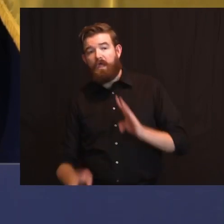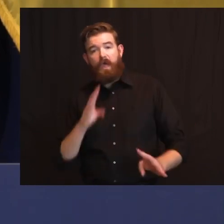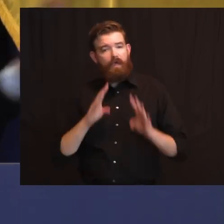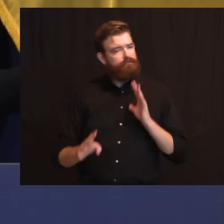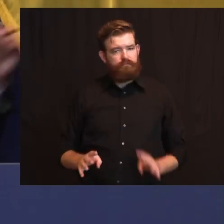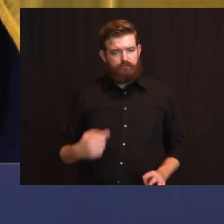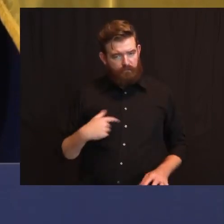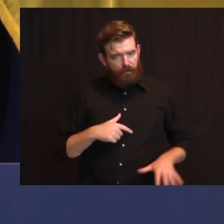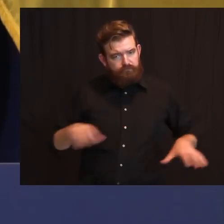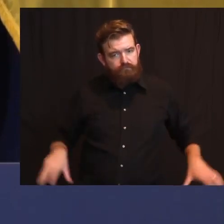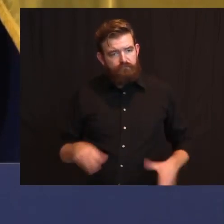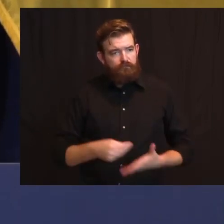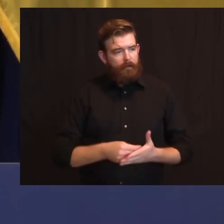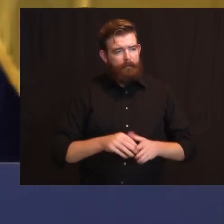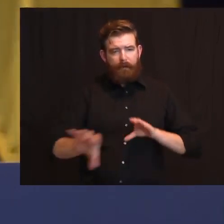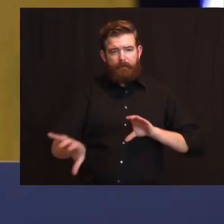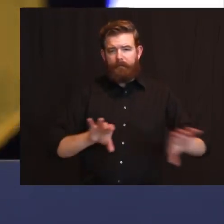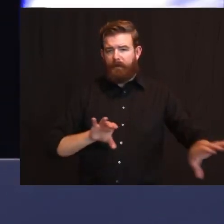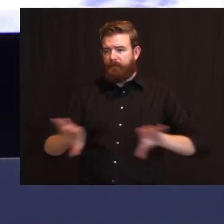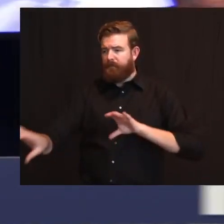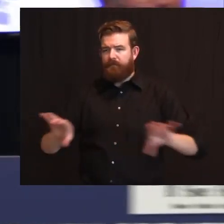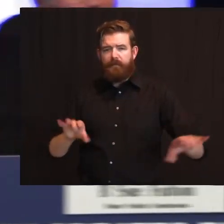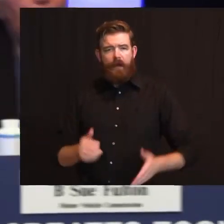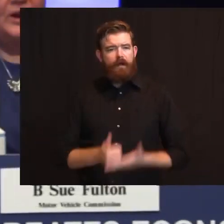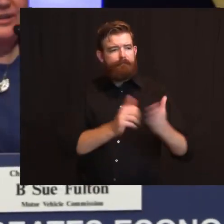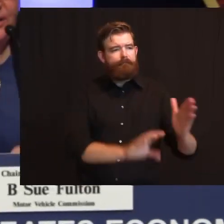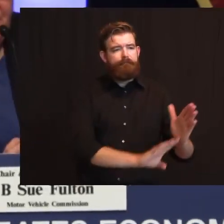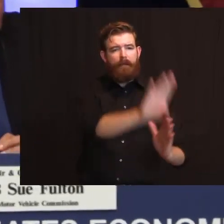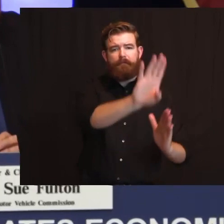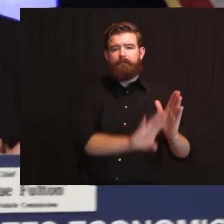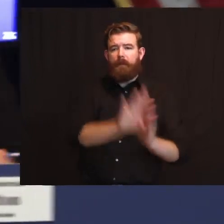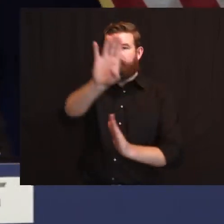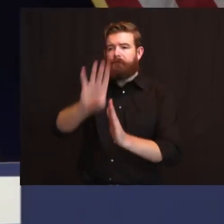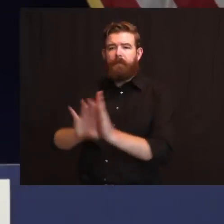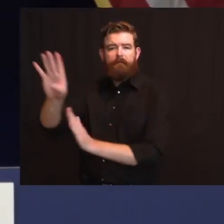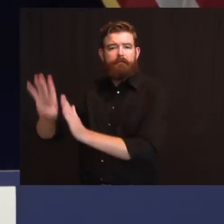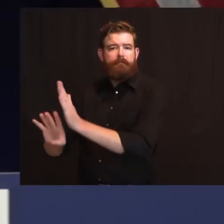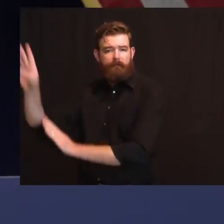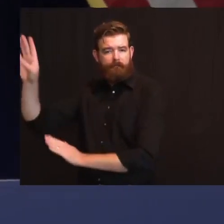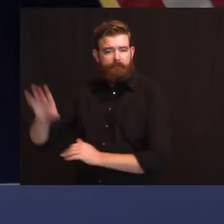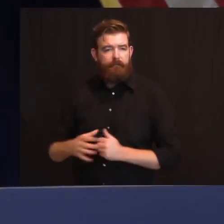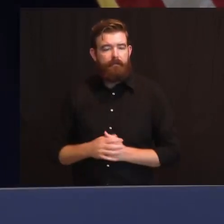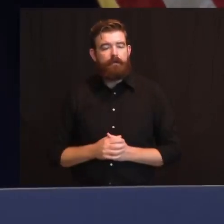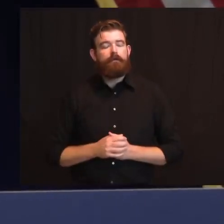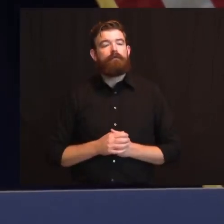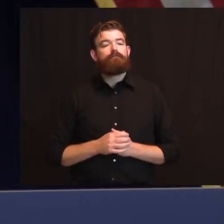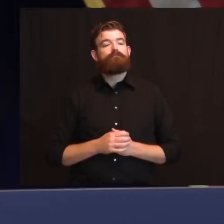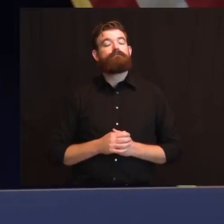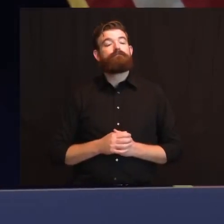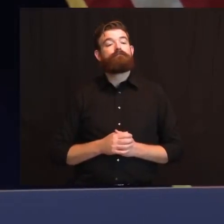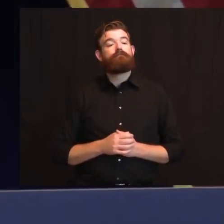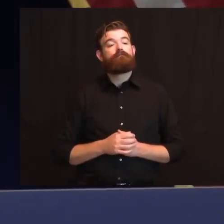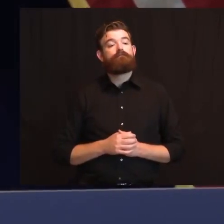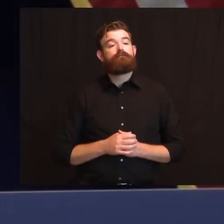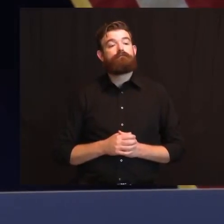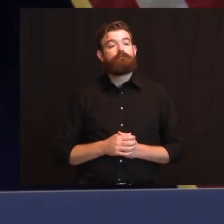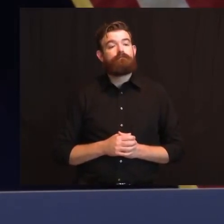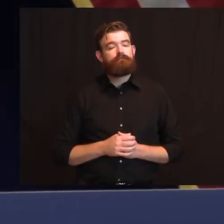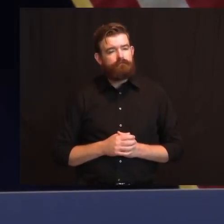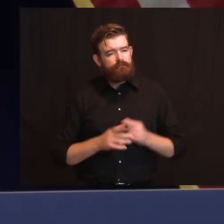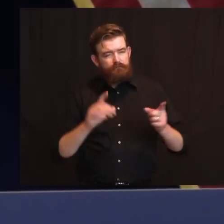Thank you. Sue. Yes, so number one, you do not need a PIN online to renew your license online.